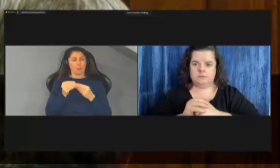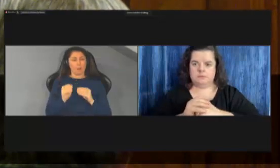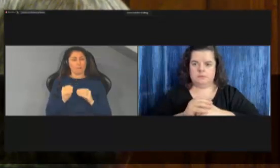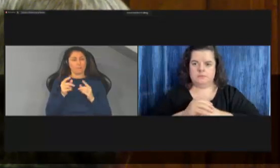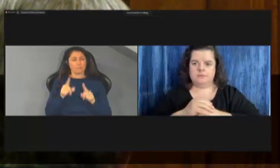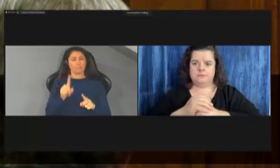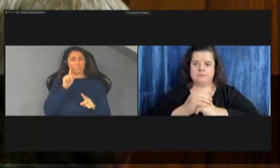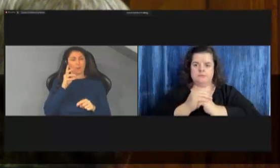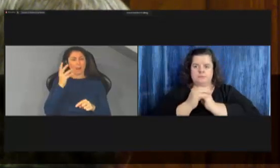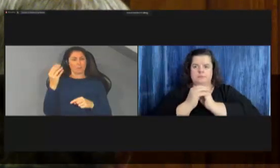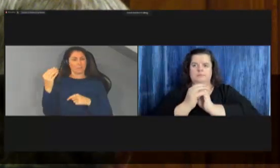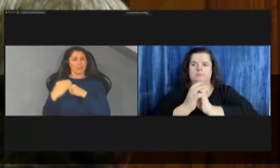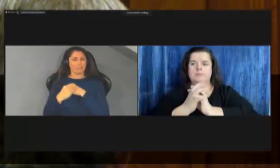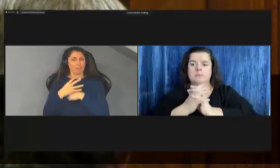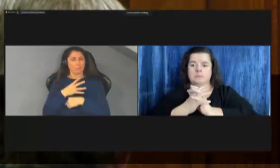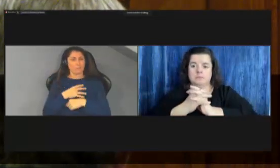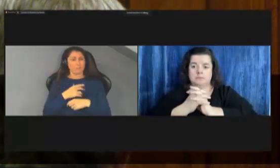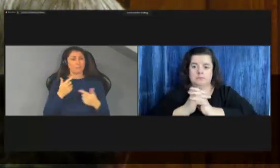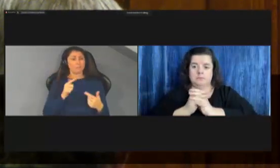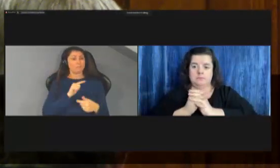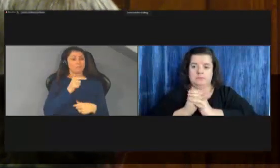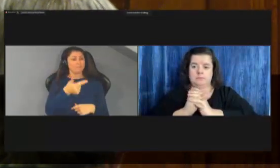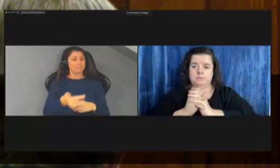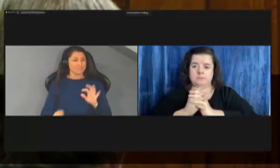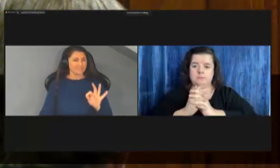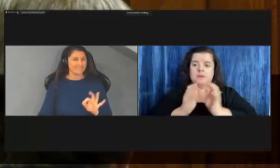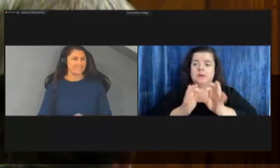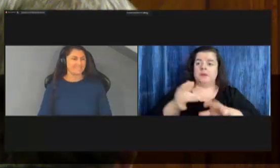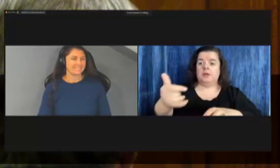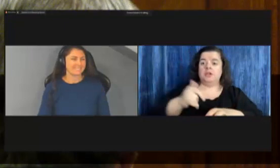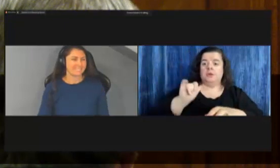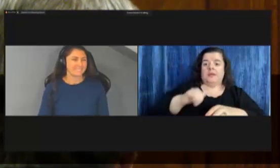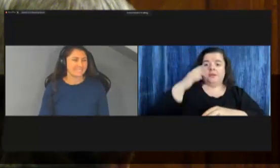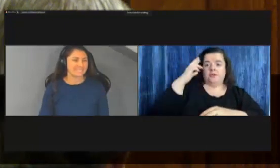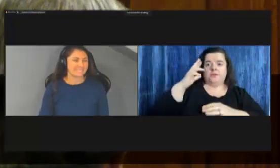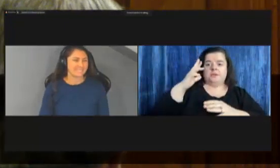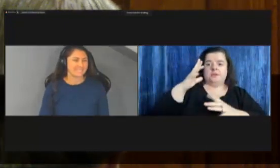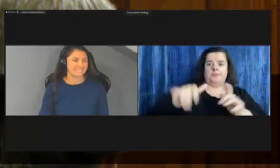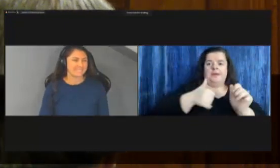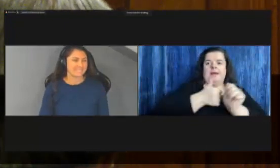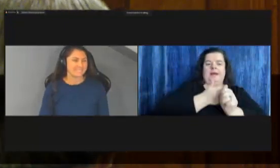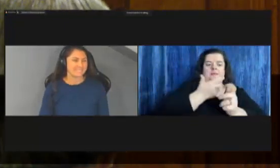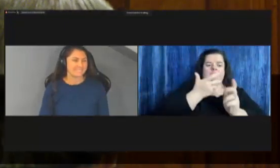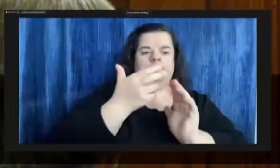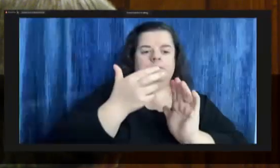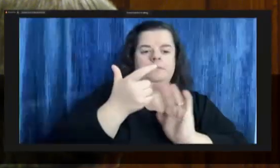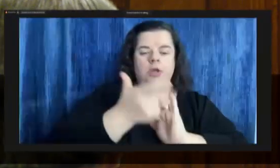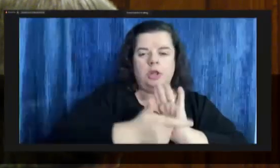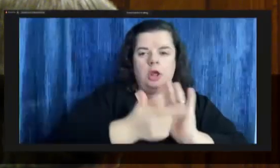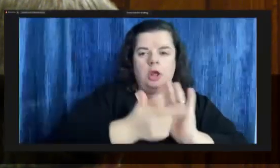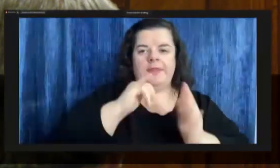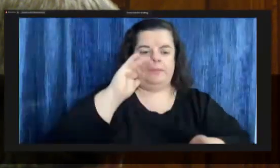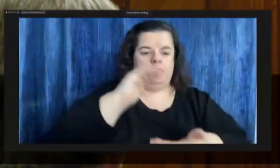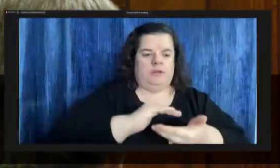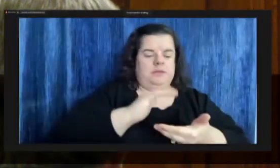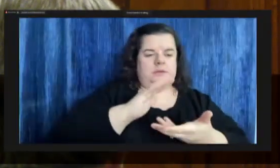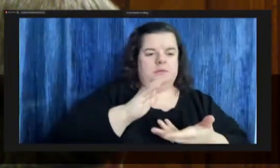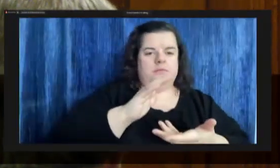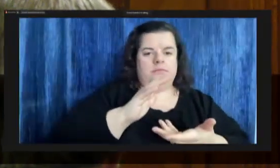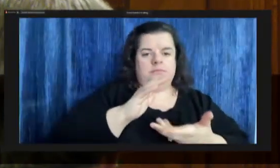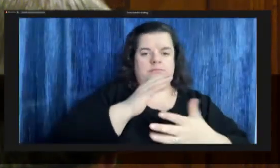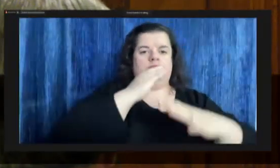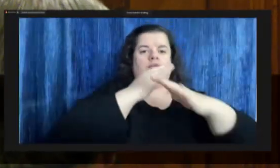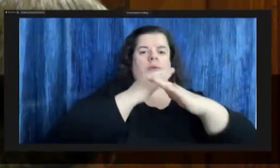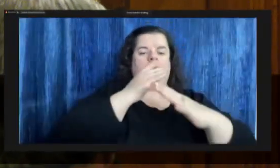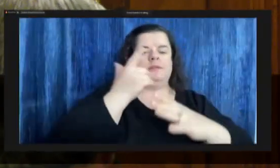outside influence. And so that's the rationale behind the statute that prohibits the diminishment of a public official's salary. And there's